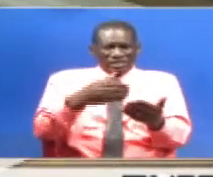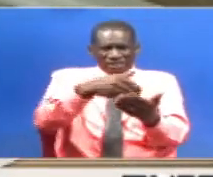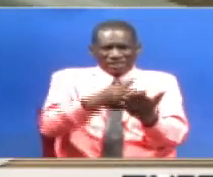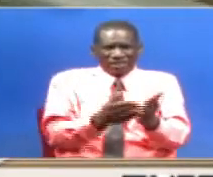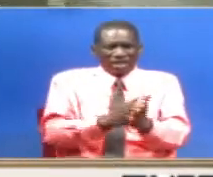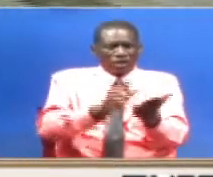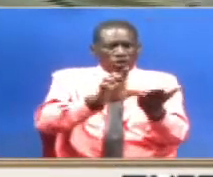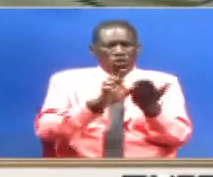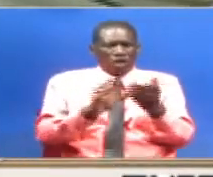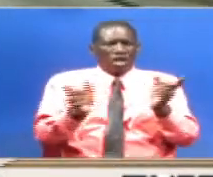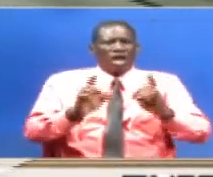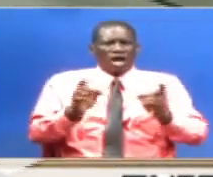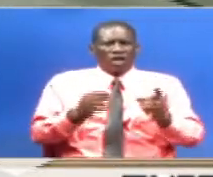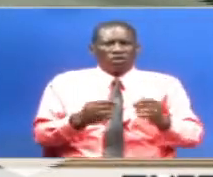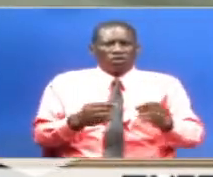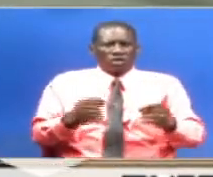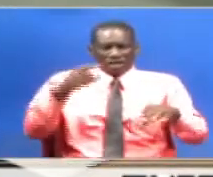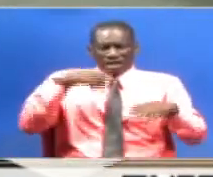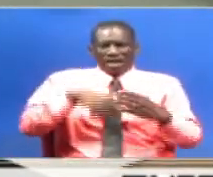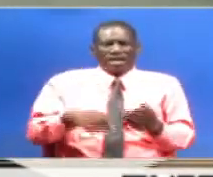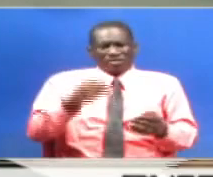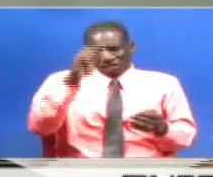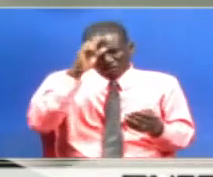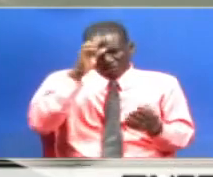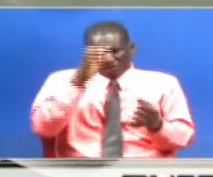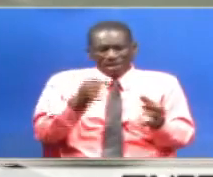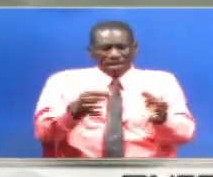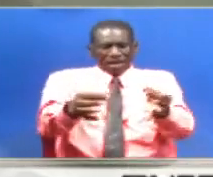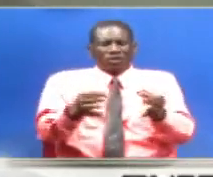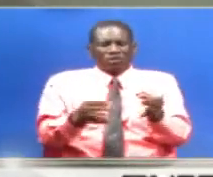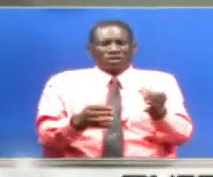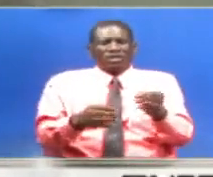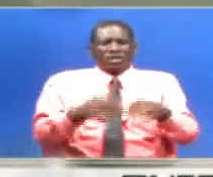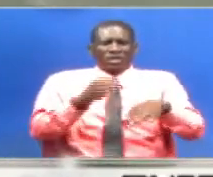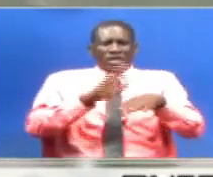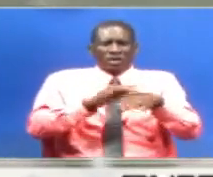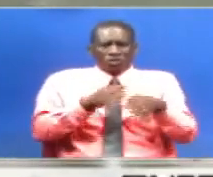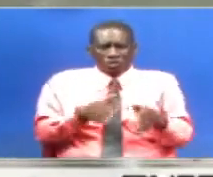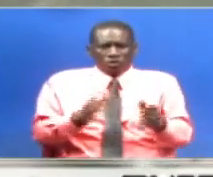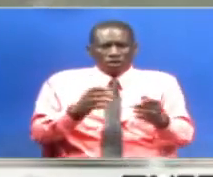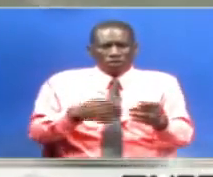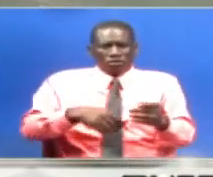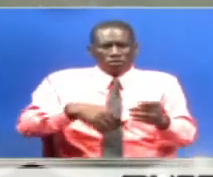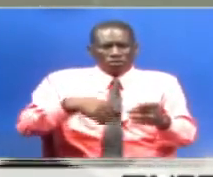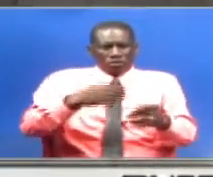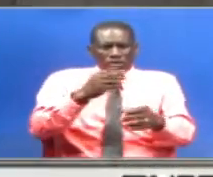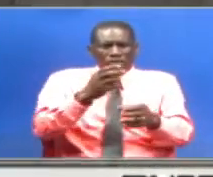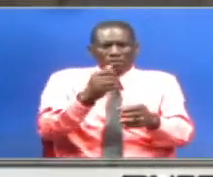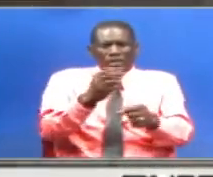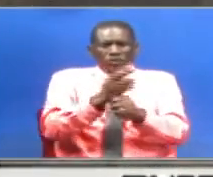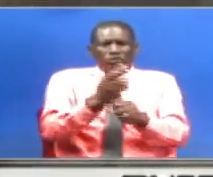debt do not flow into government accounts at a pace that matches expenditure cash demands.